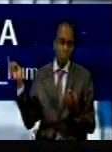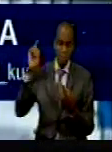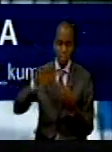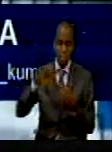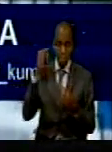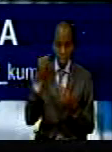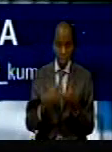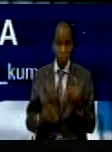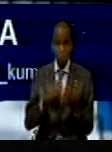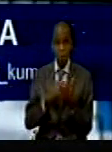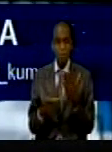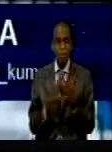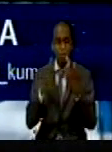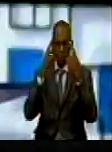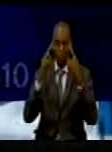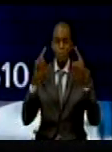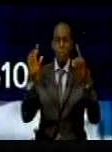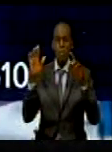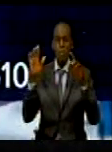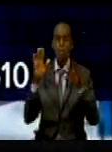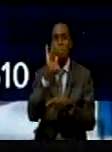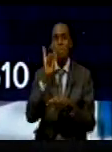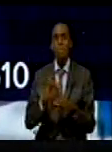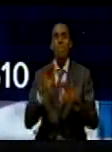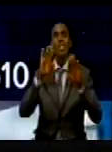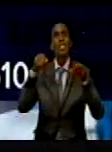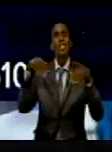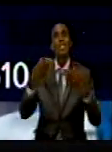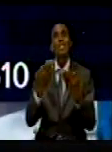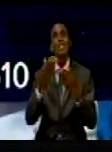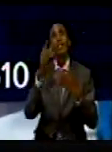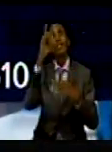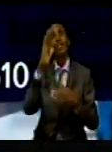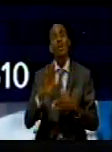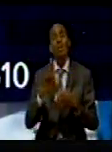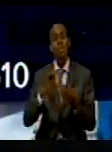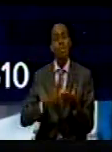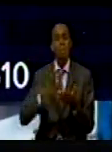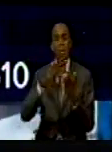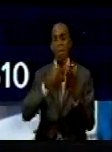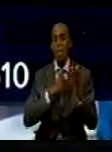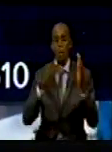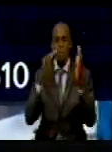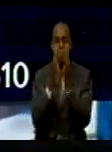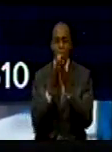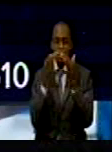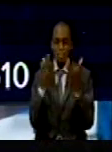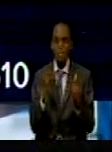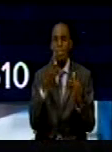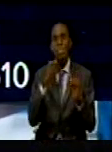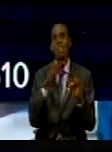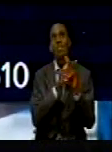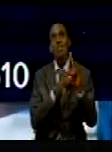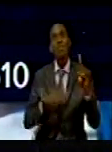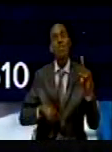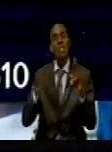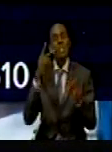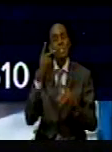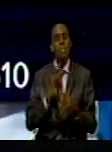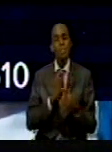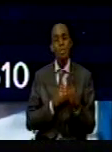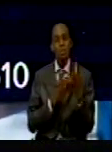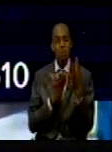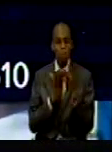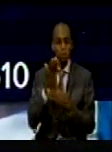program successfully. Give God the glory for what he has started with us and pray now and say, Lord, see us through.